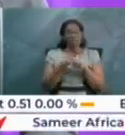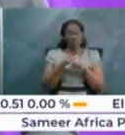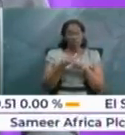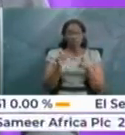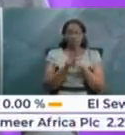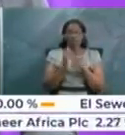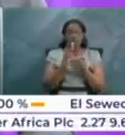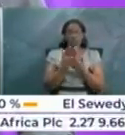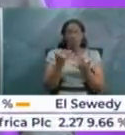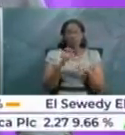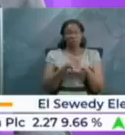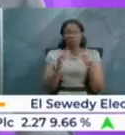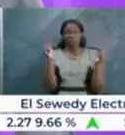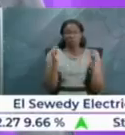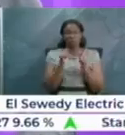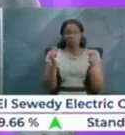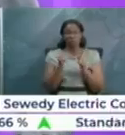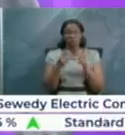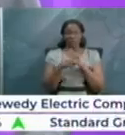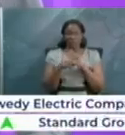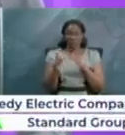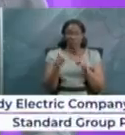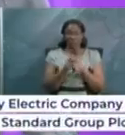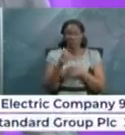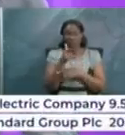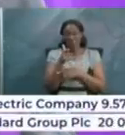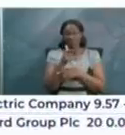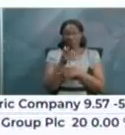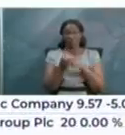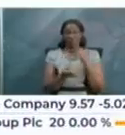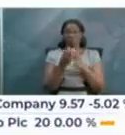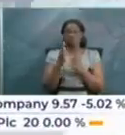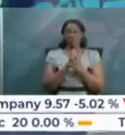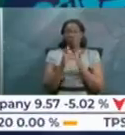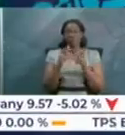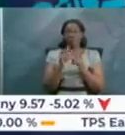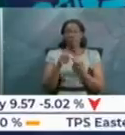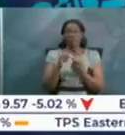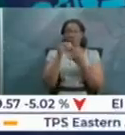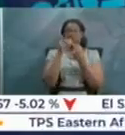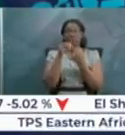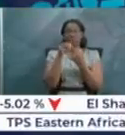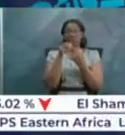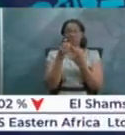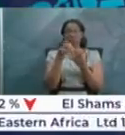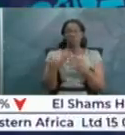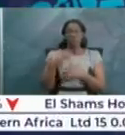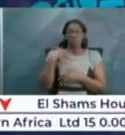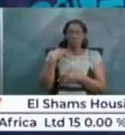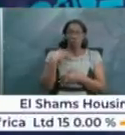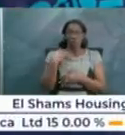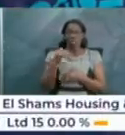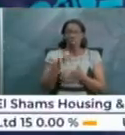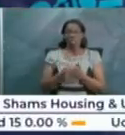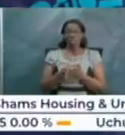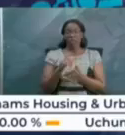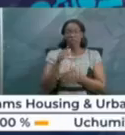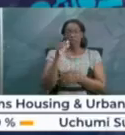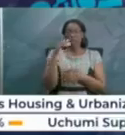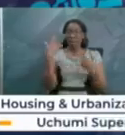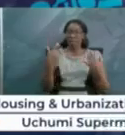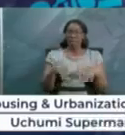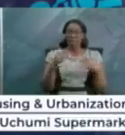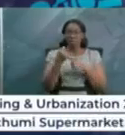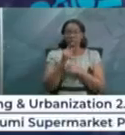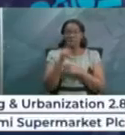cold season. Yes, we are. We are. And looks like Avido has actually come up with a very unique brand of clothing that is amazing, making